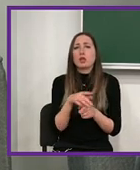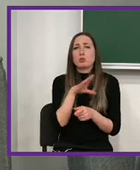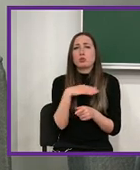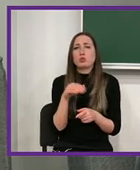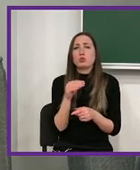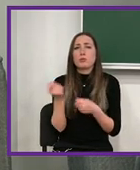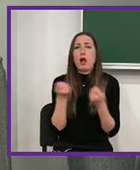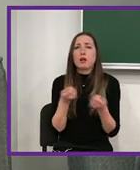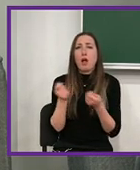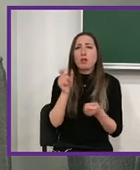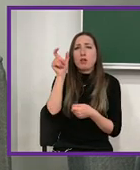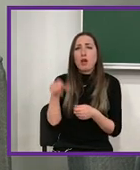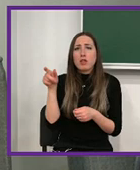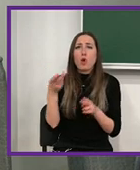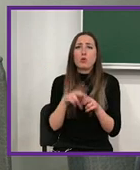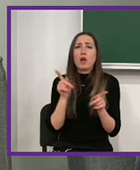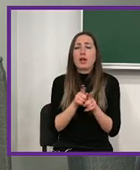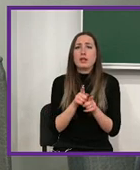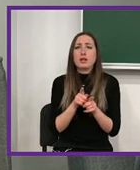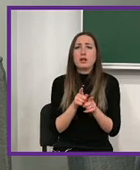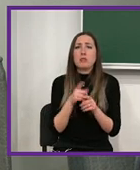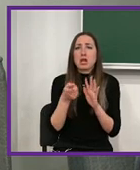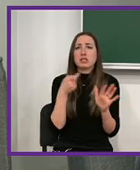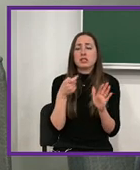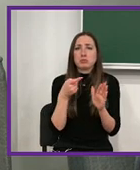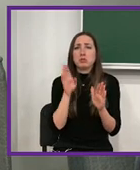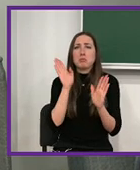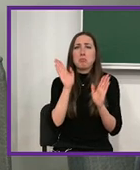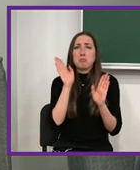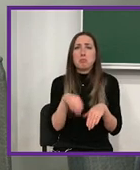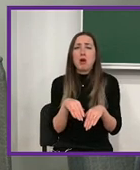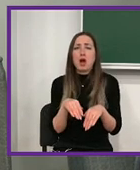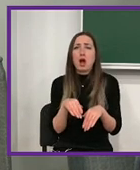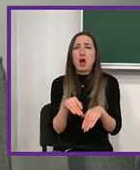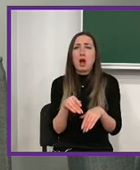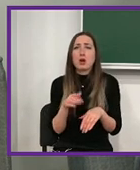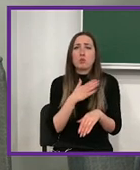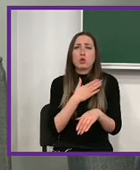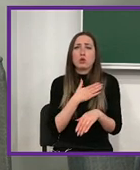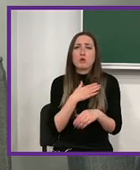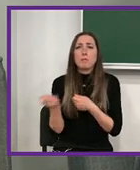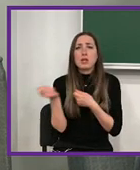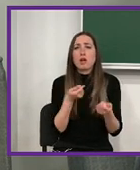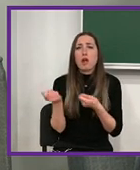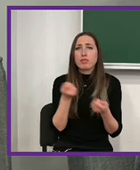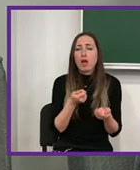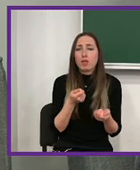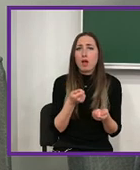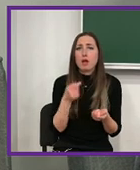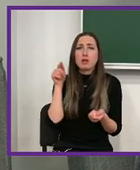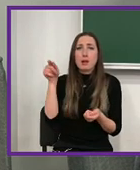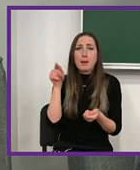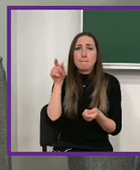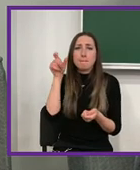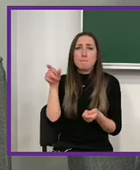And we have requirements towards our suppliers in our business partner code of conduct. And like I mentioned in the beginning, we